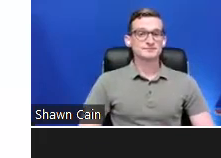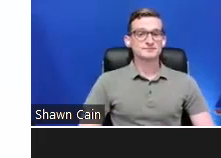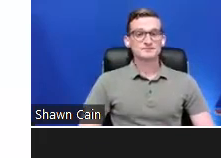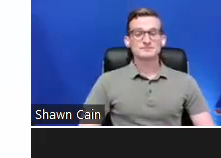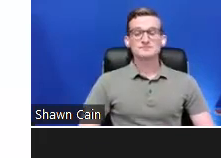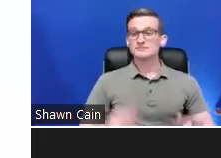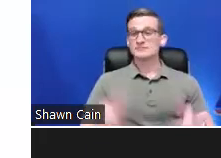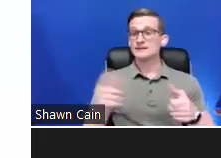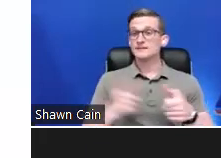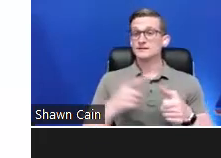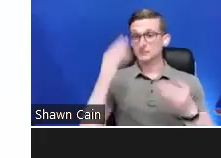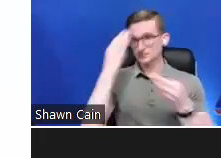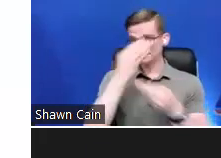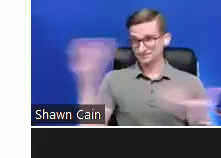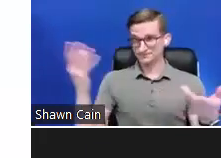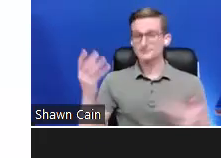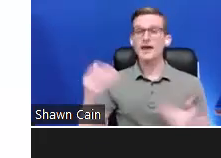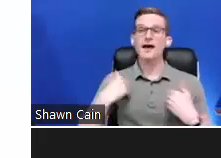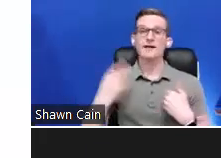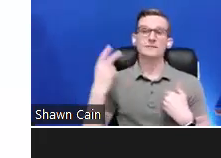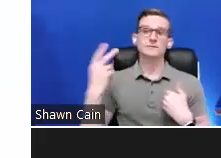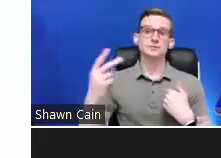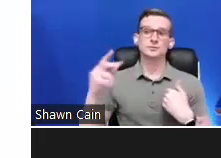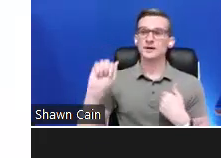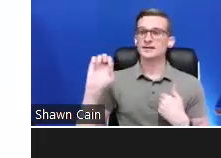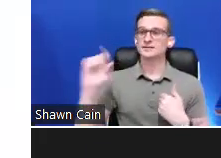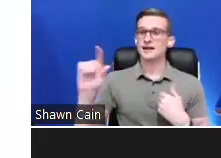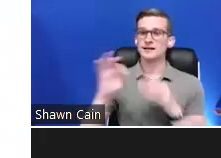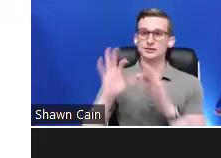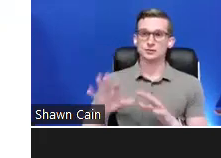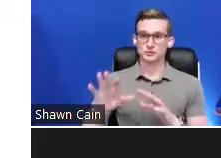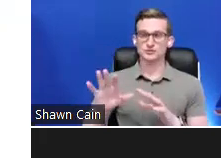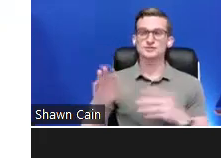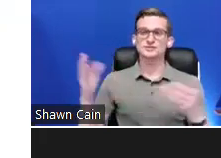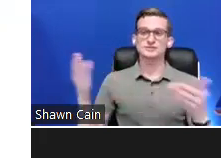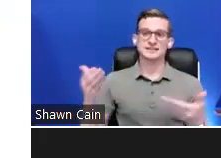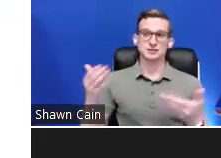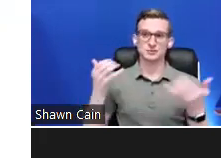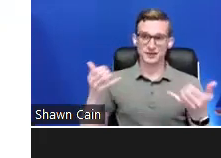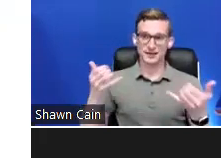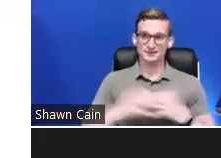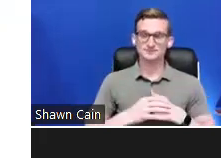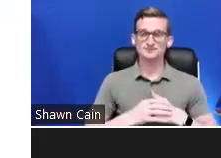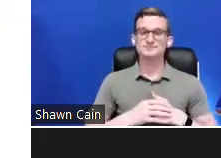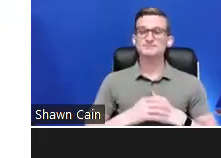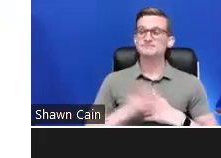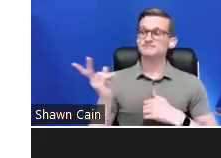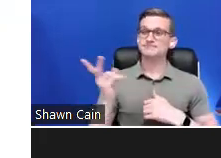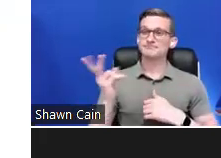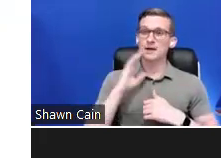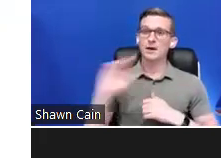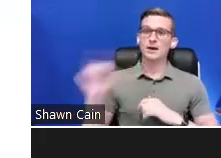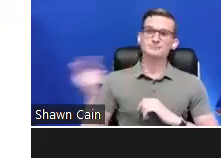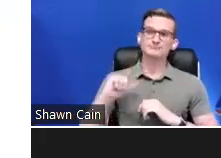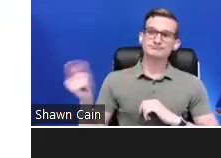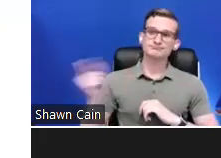First, want to let you all know that we have 2 American Sign Language interpreters with us today that will alternate throughout the